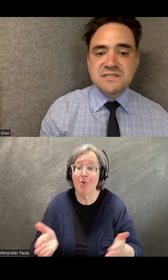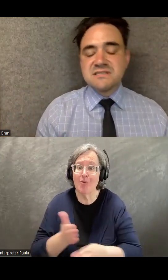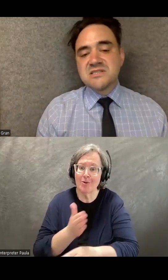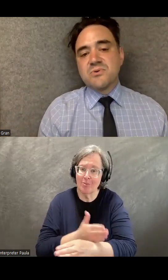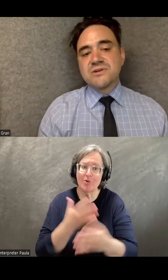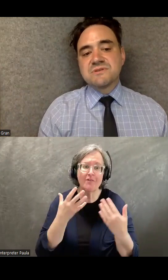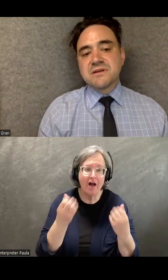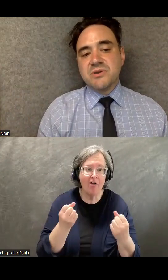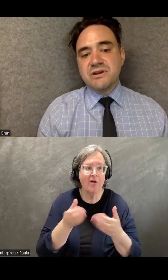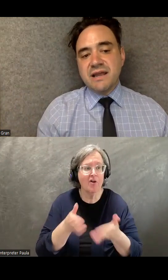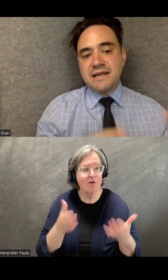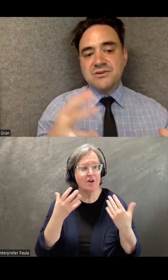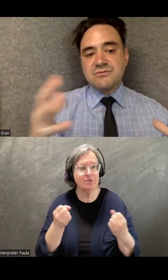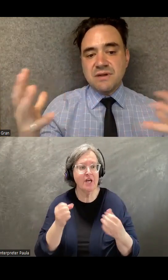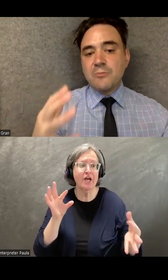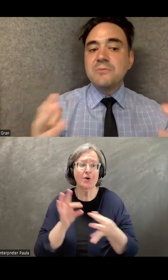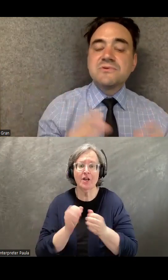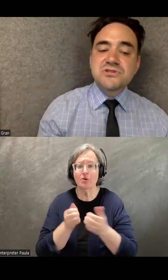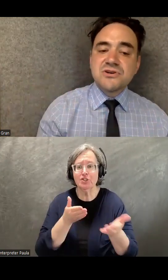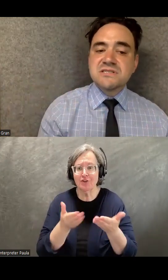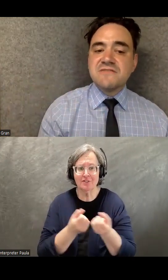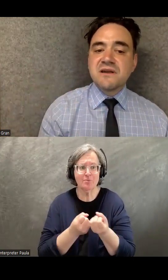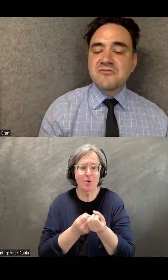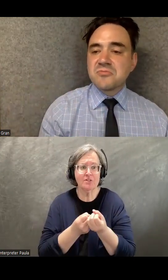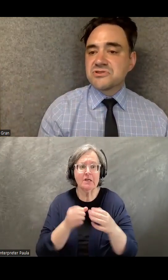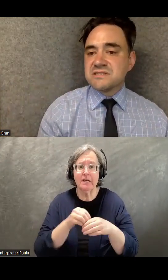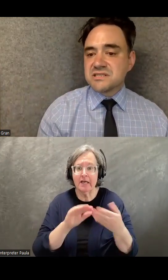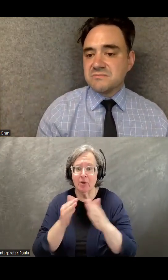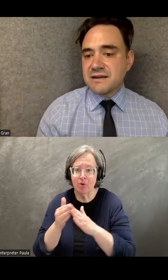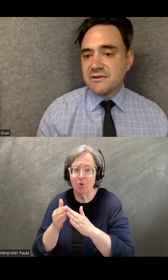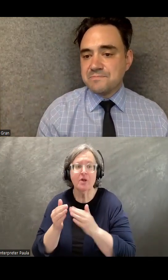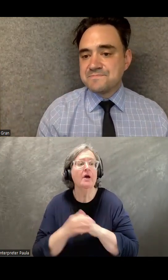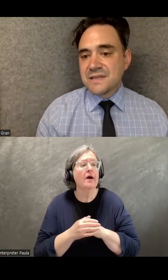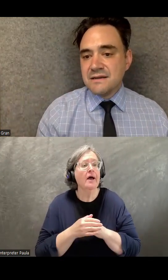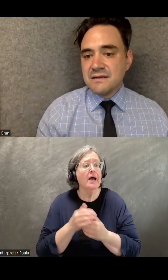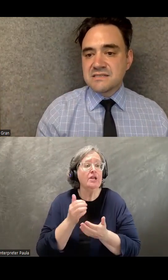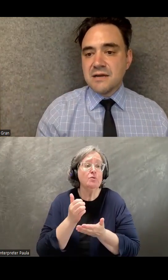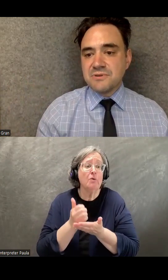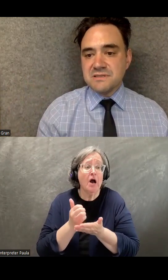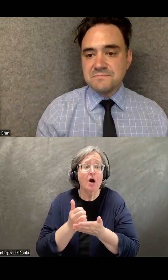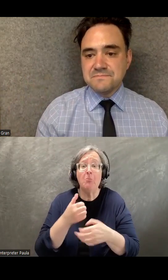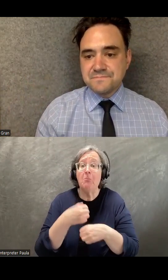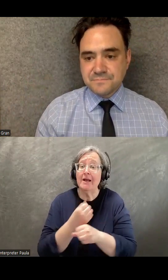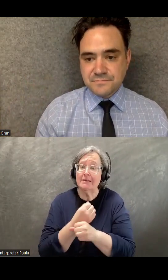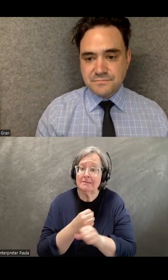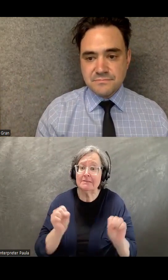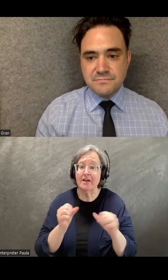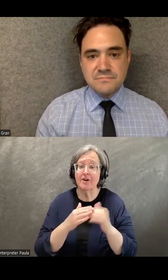with services and supports within the community, and you help people ensure a safe and comfortable transition back home. Next slide, please.